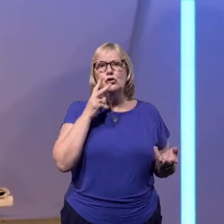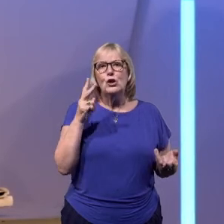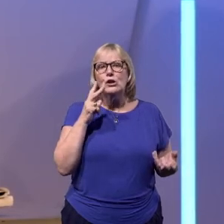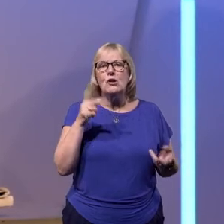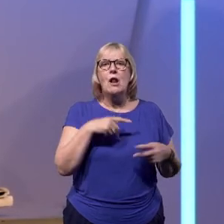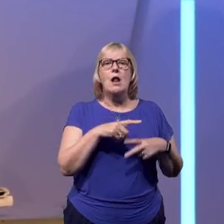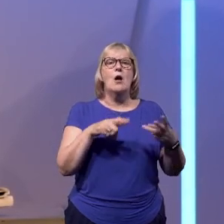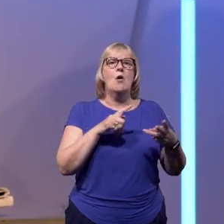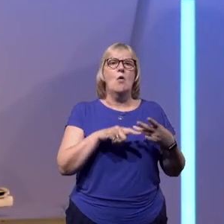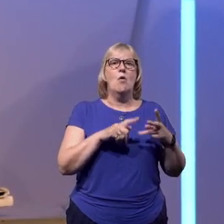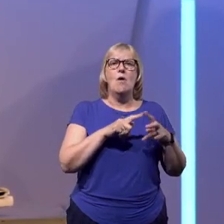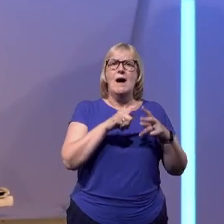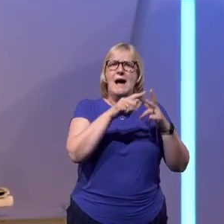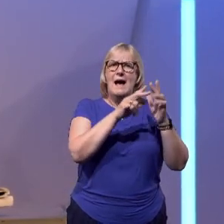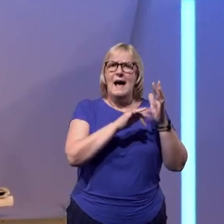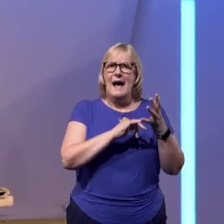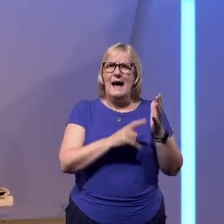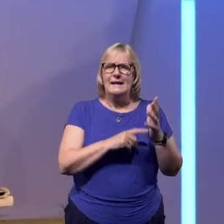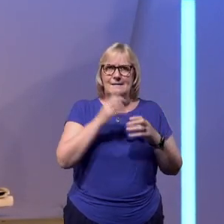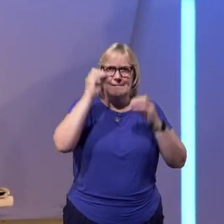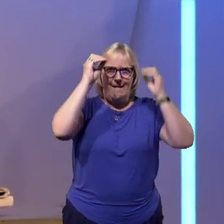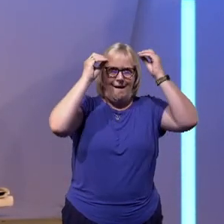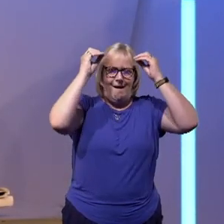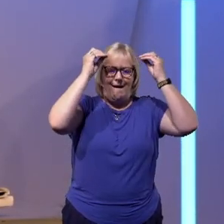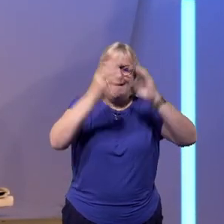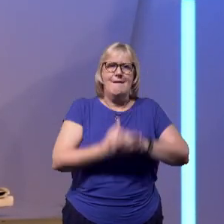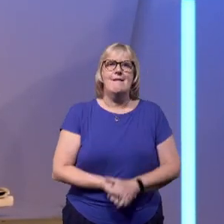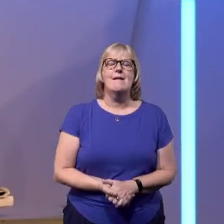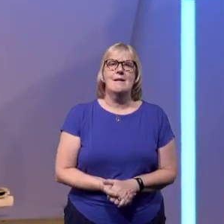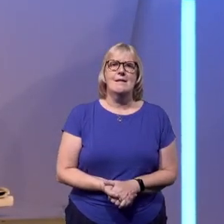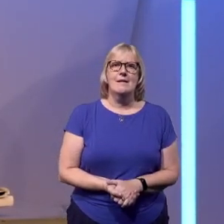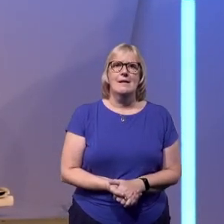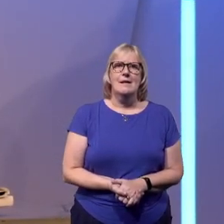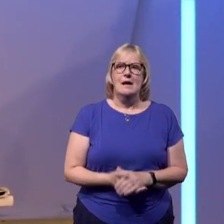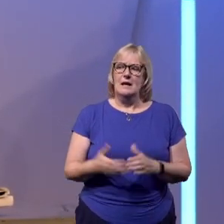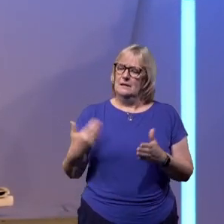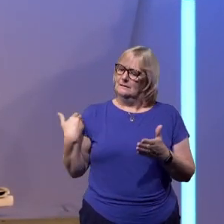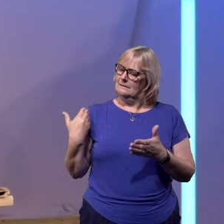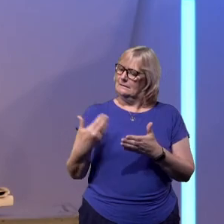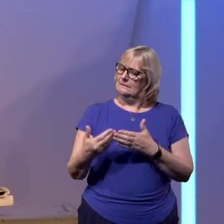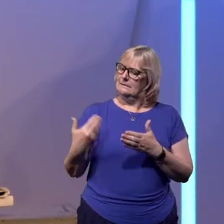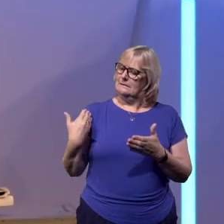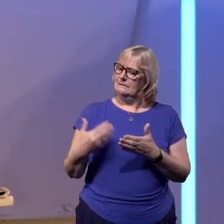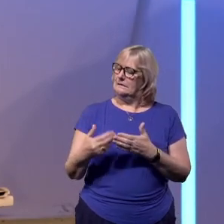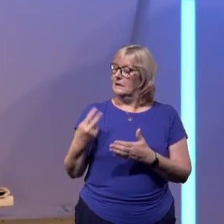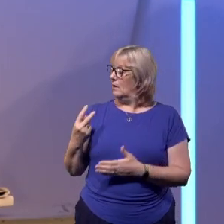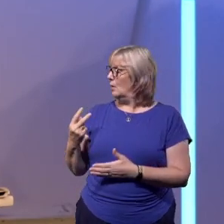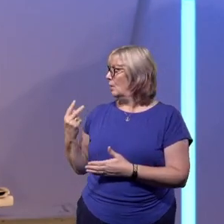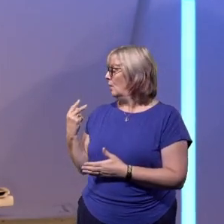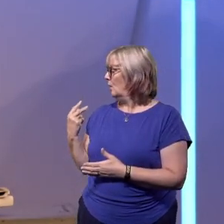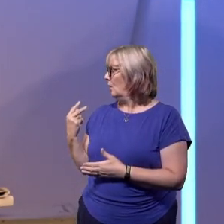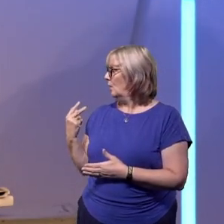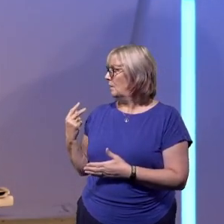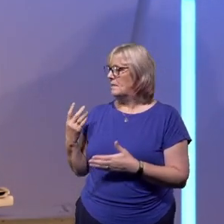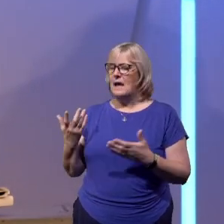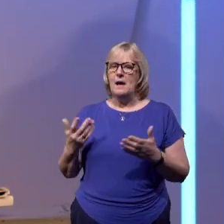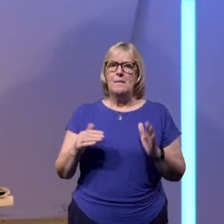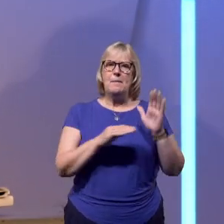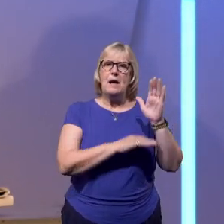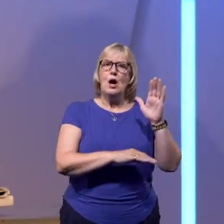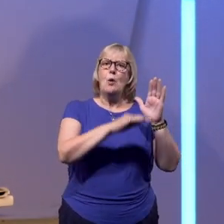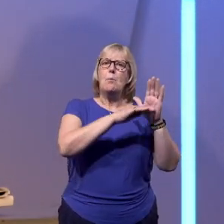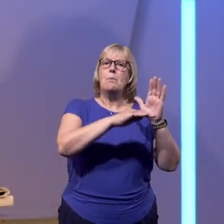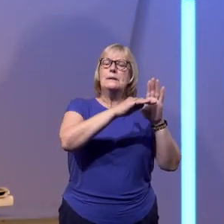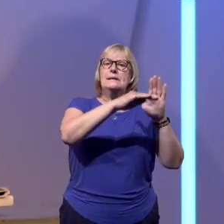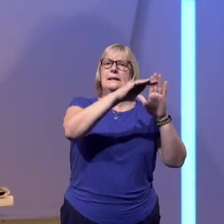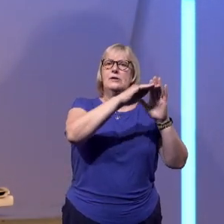Einstein. But as we think of who's the greatest figure of the century, we tend to be programmed to think of position,